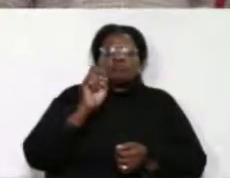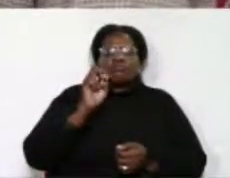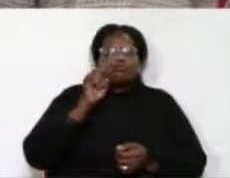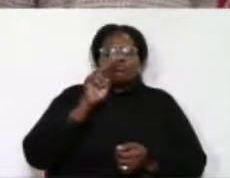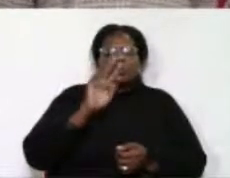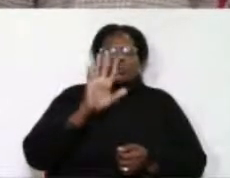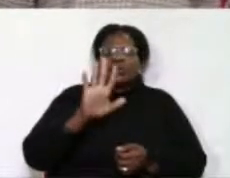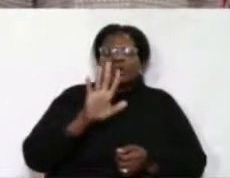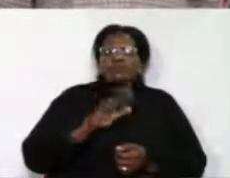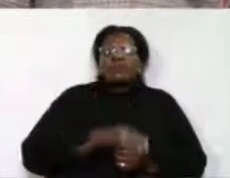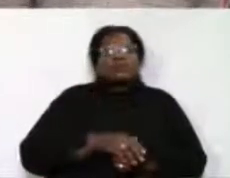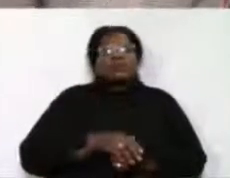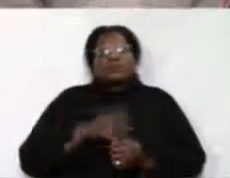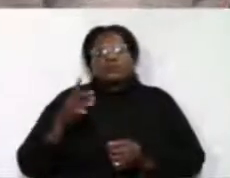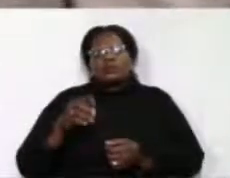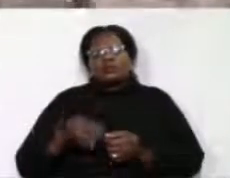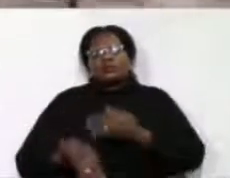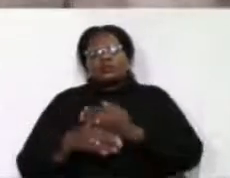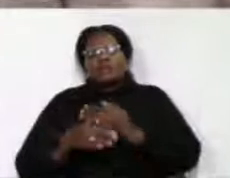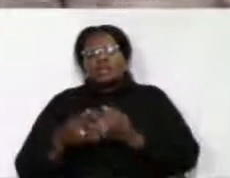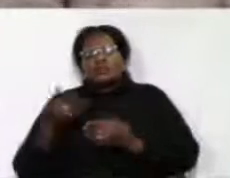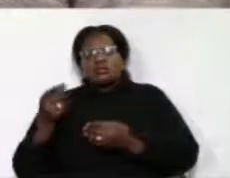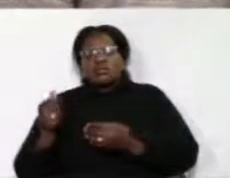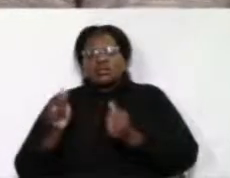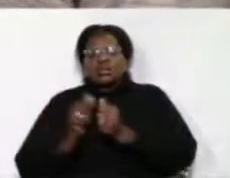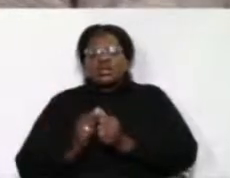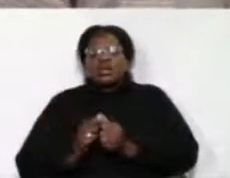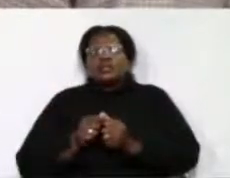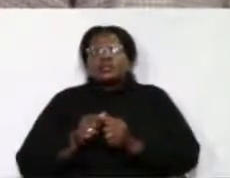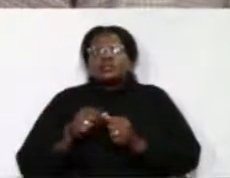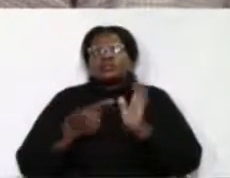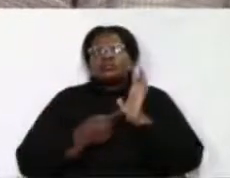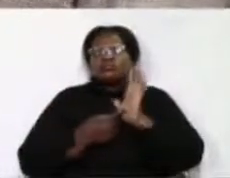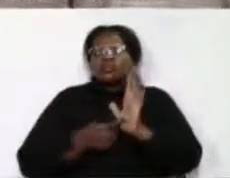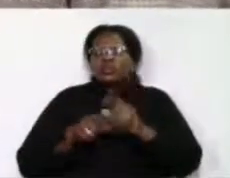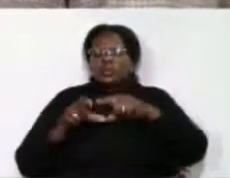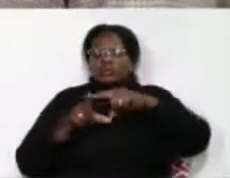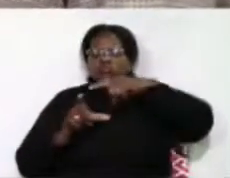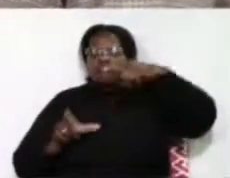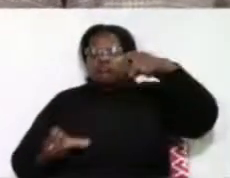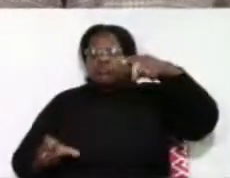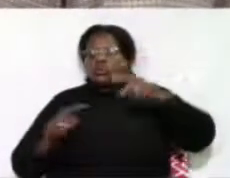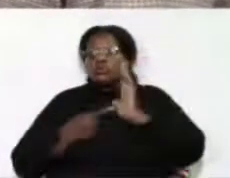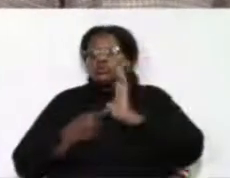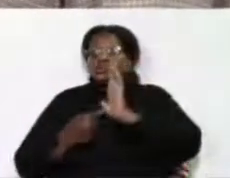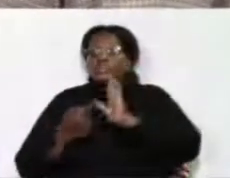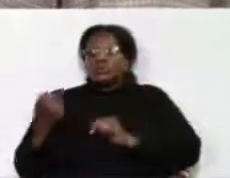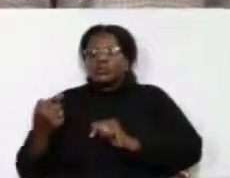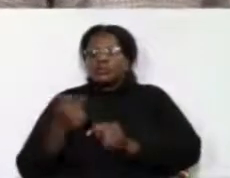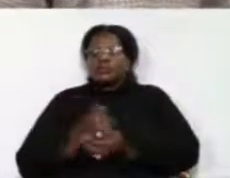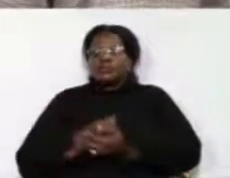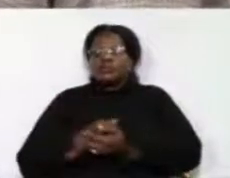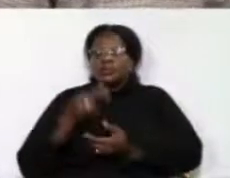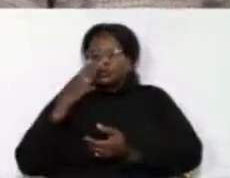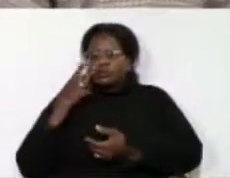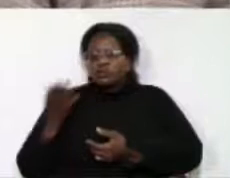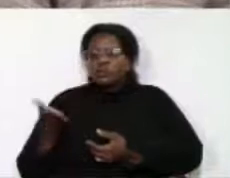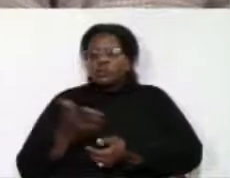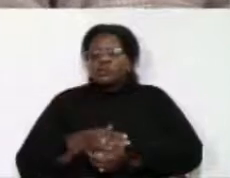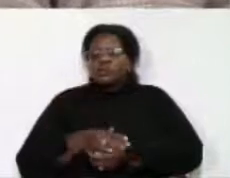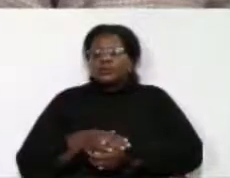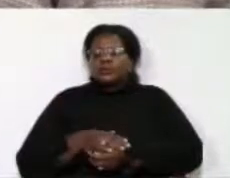like $300. So in fact, they only sell steel by 6 meter lengths. So you need to go